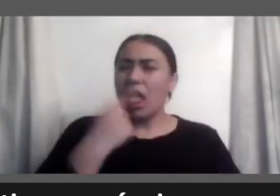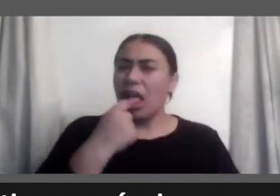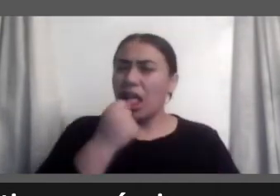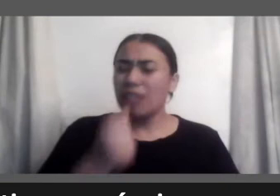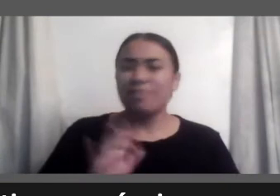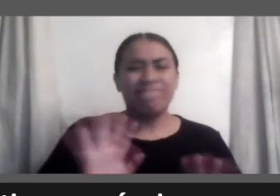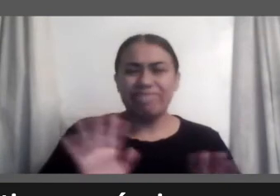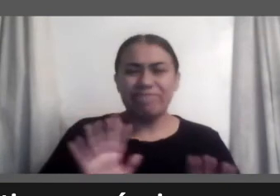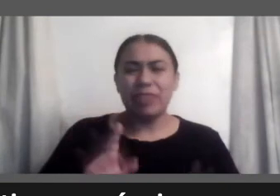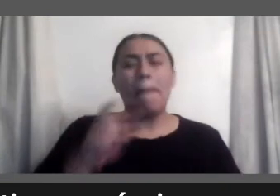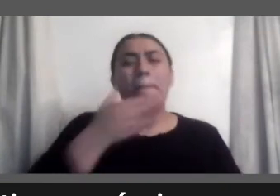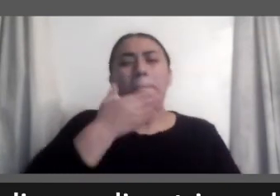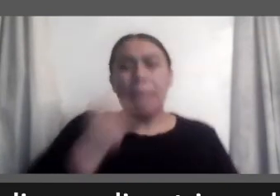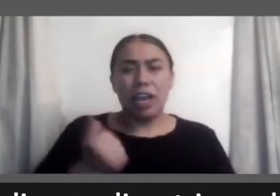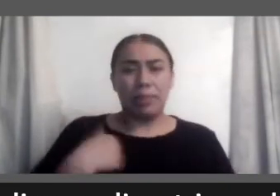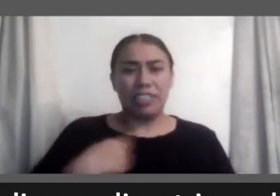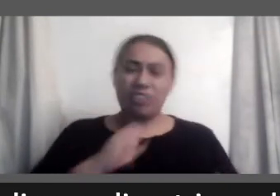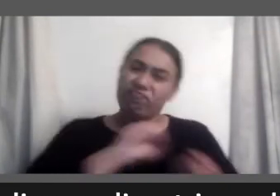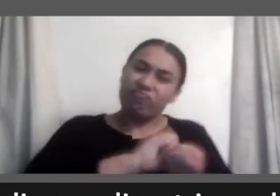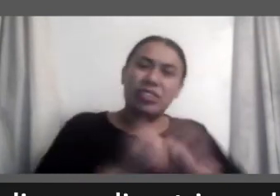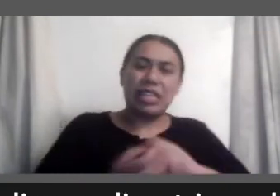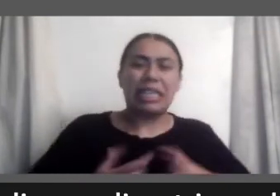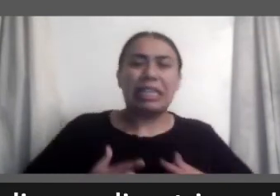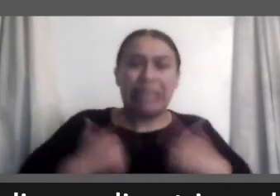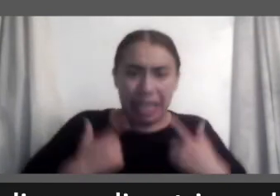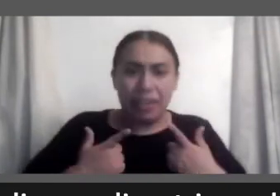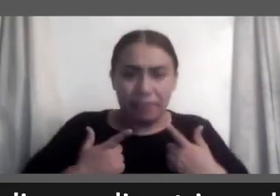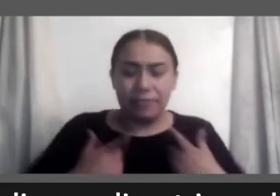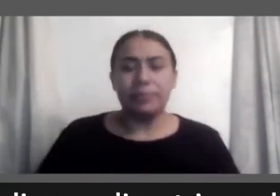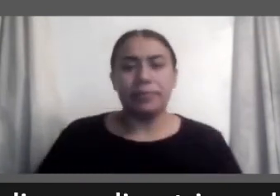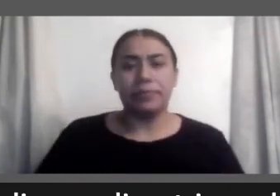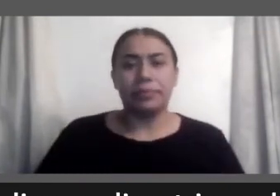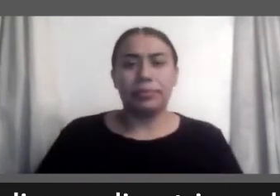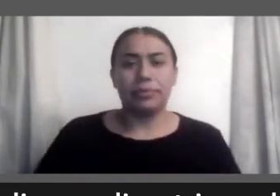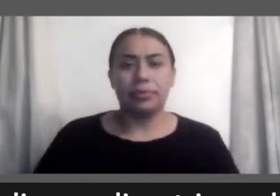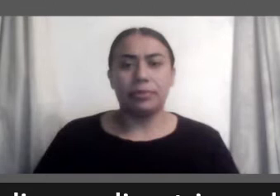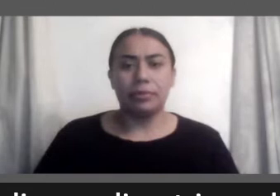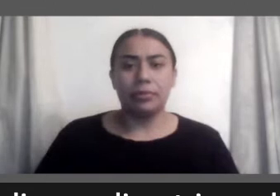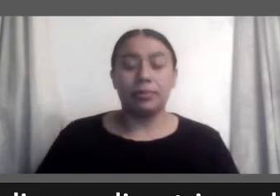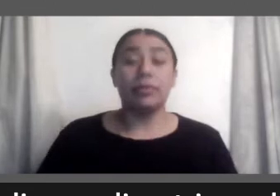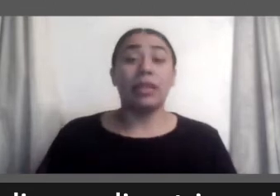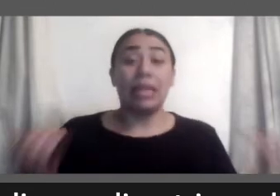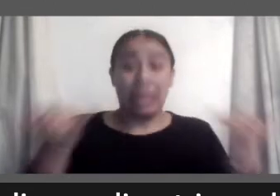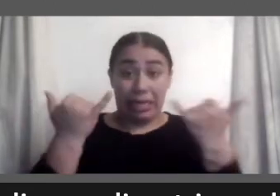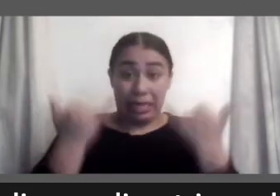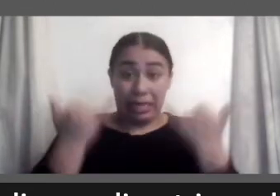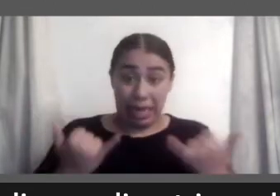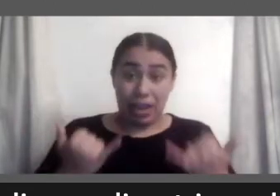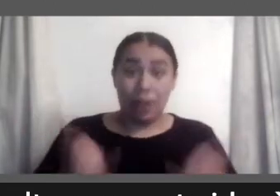non-steroidal anti-inflammatory drugs, or NSAIDs for short, to treat fibromyalgia in their updated 2016